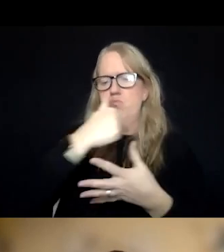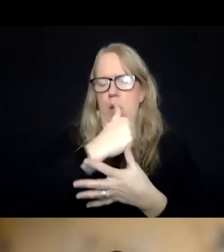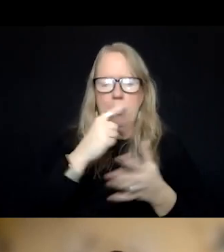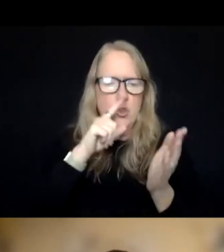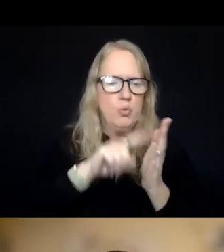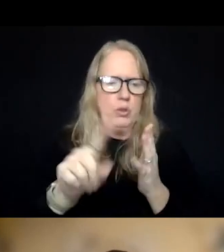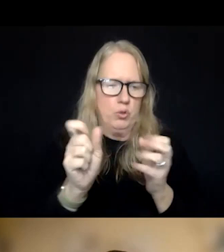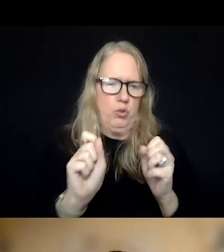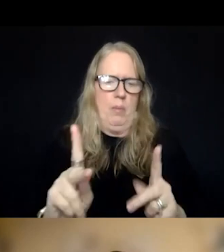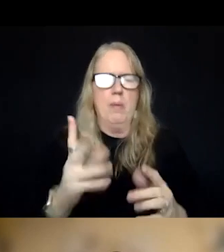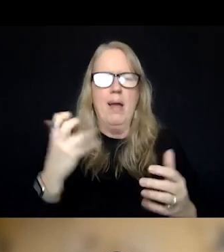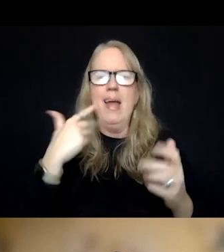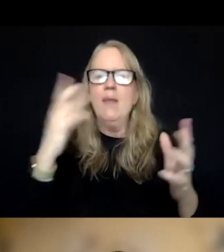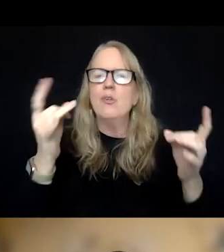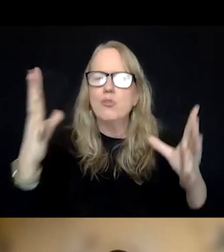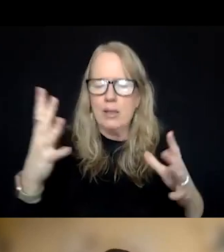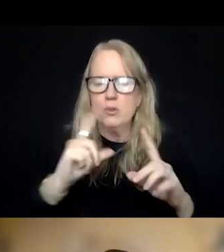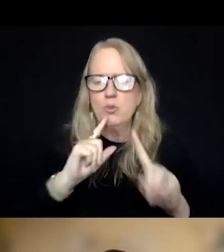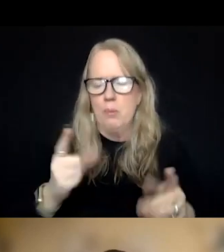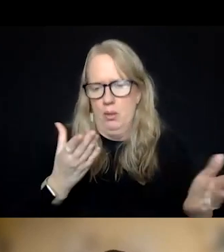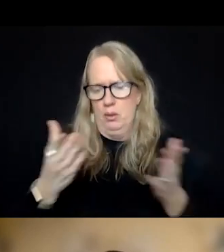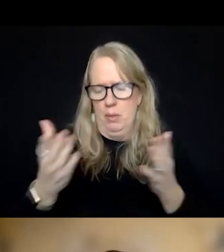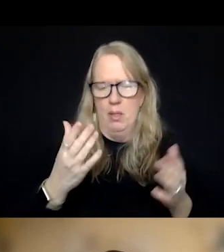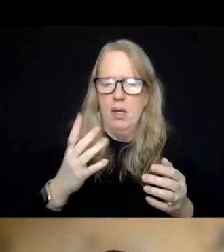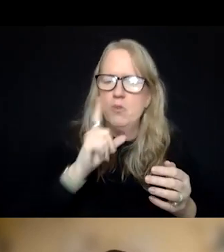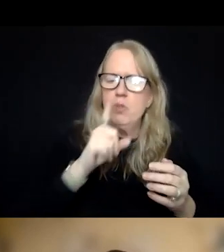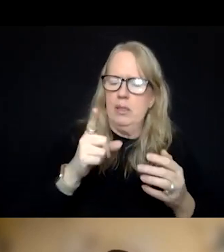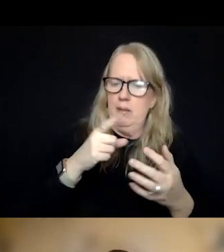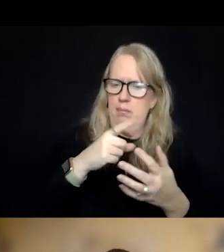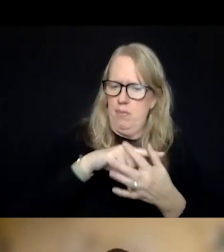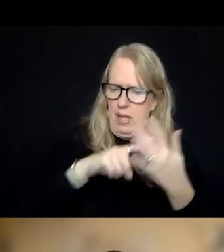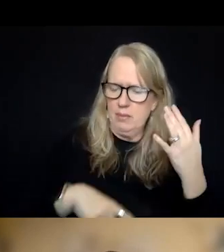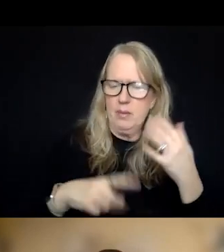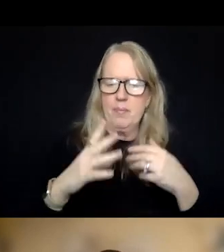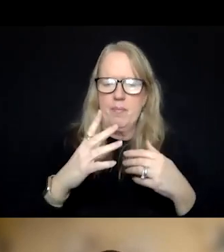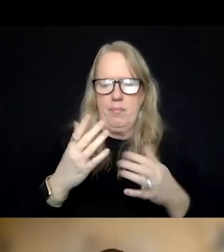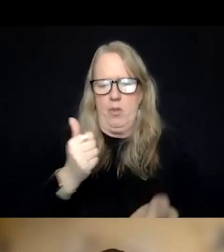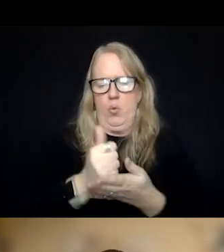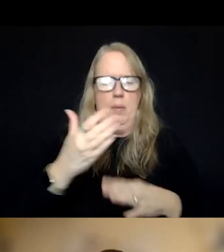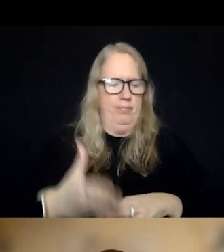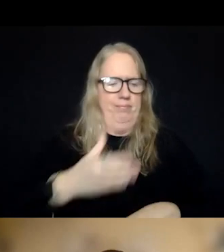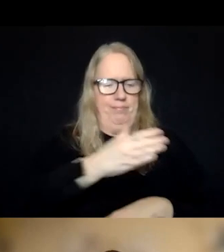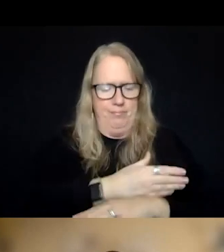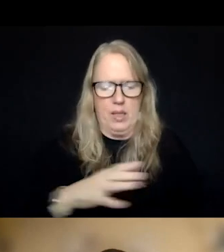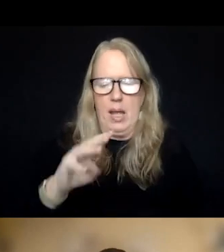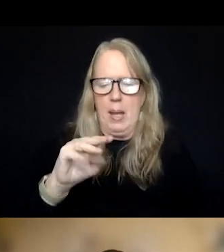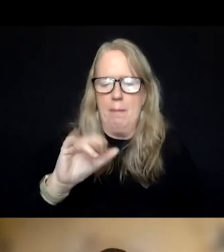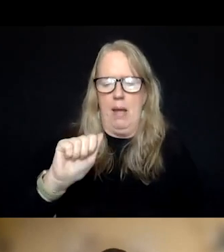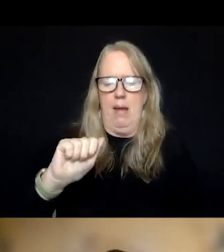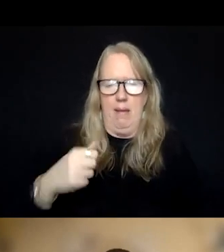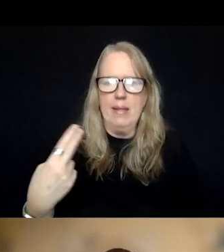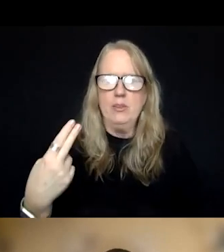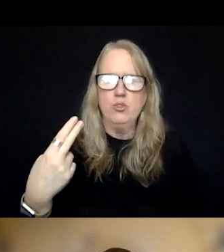opportunities in crisis response services, which is basically a mechanism to enhance NIMH's focus